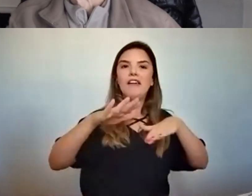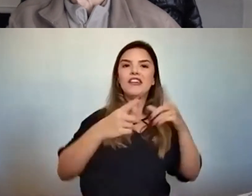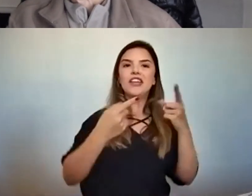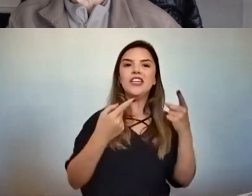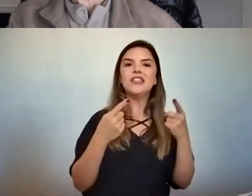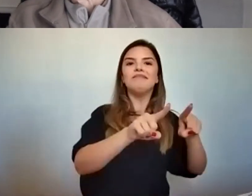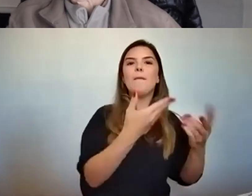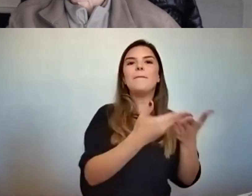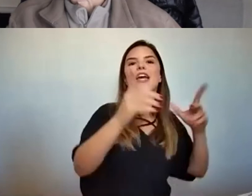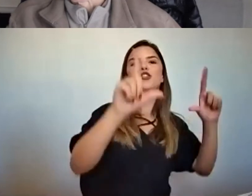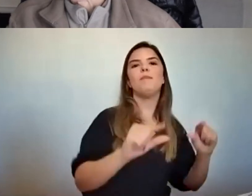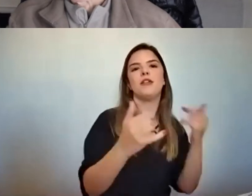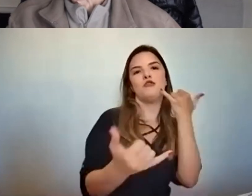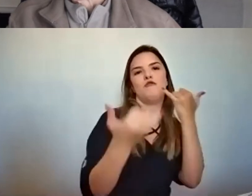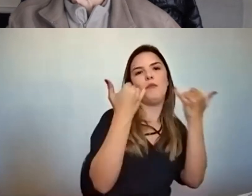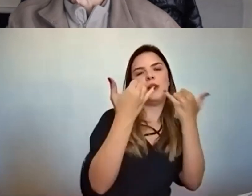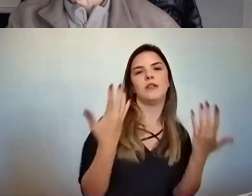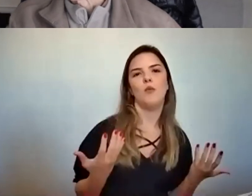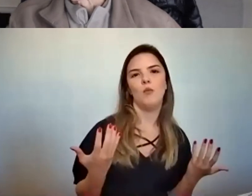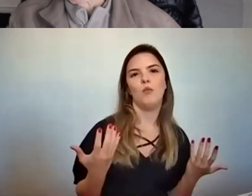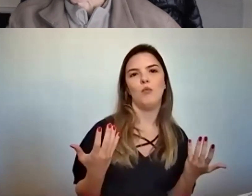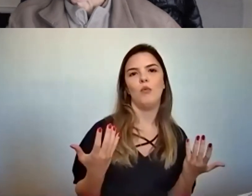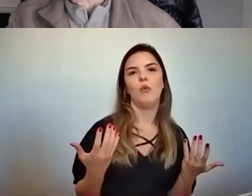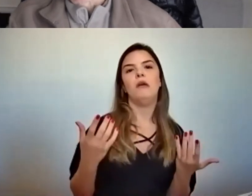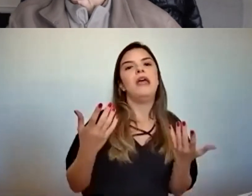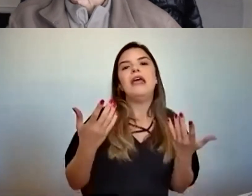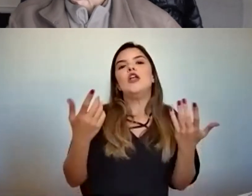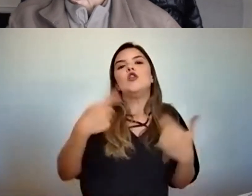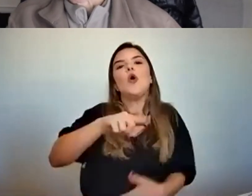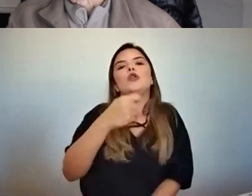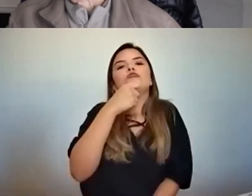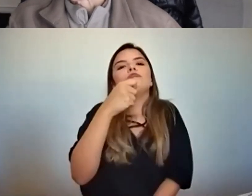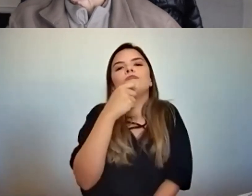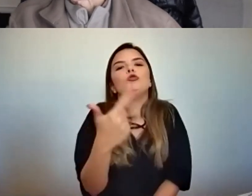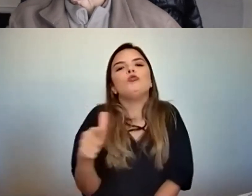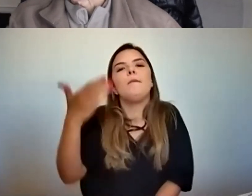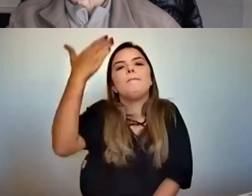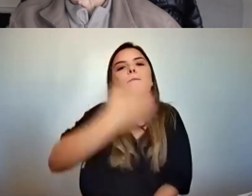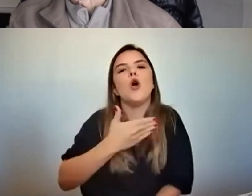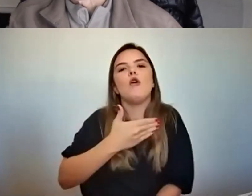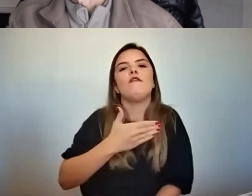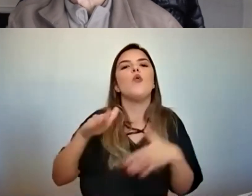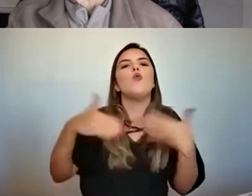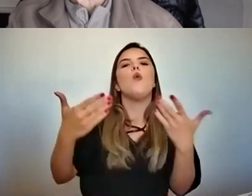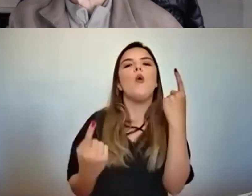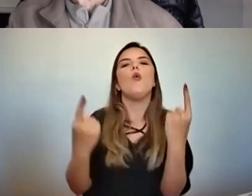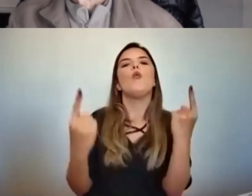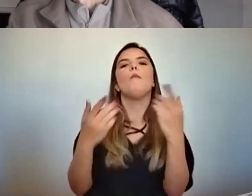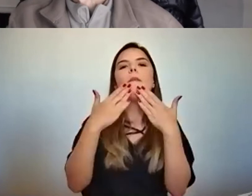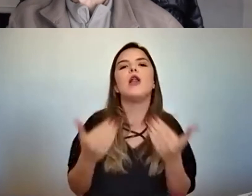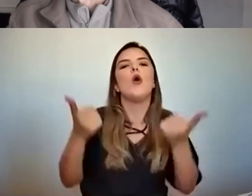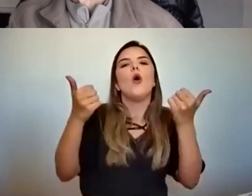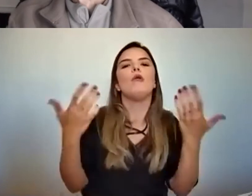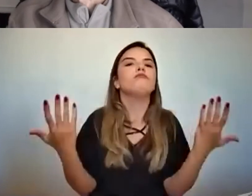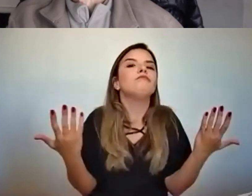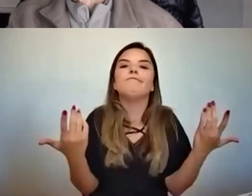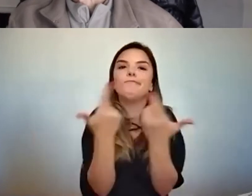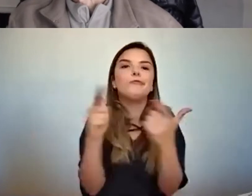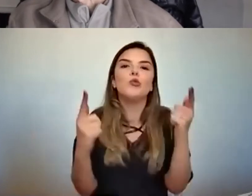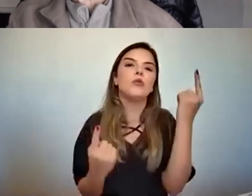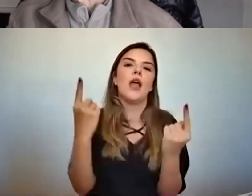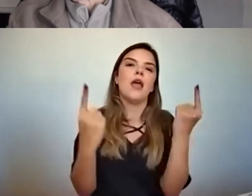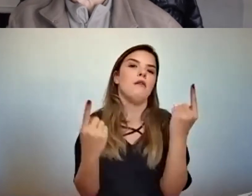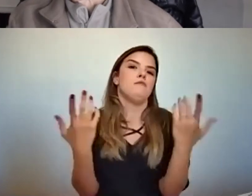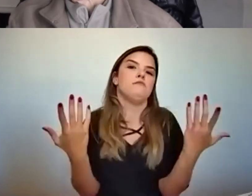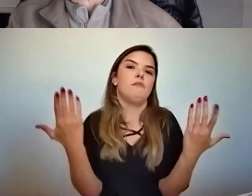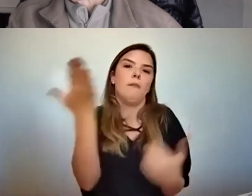speaker's way of thinking, etc. So we still don't know. Actually, if you ask me all sorts of questions, I would give you